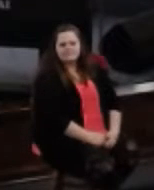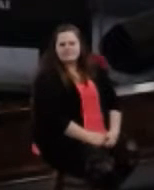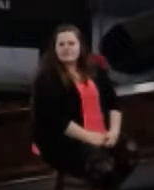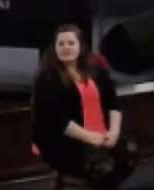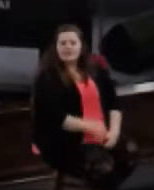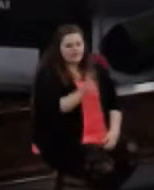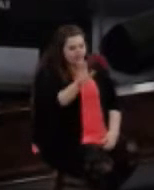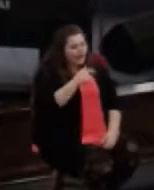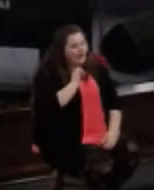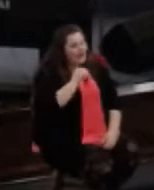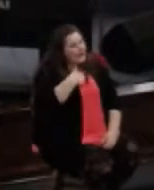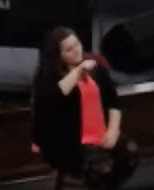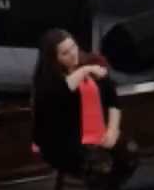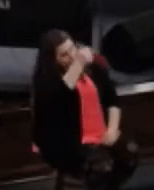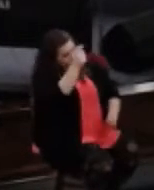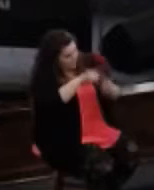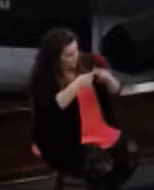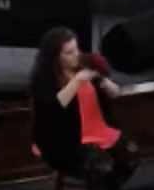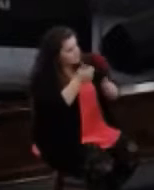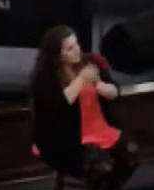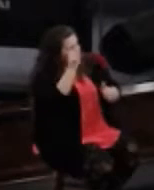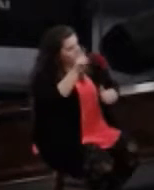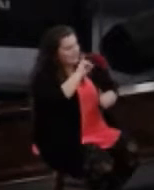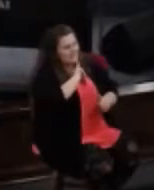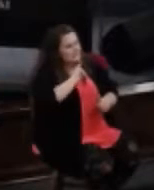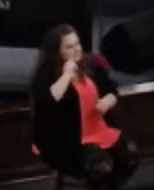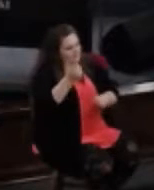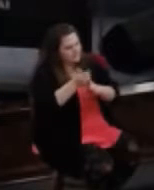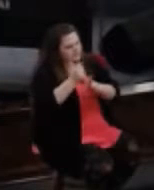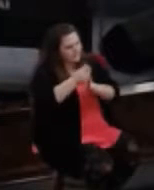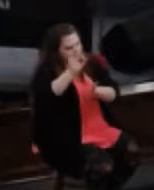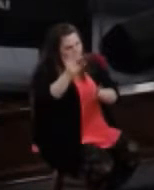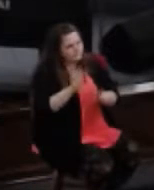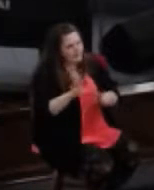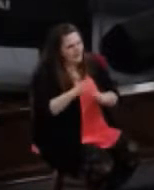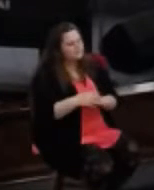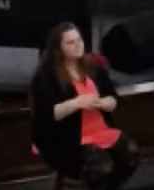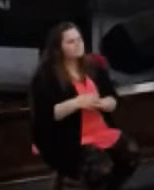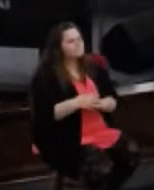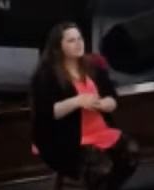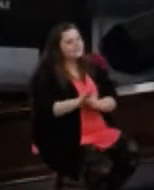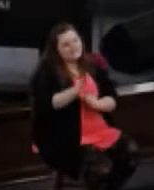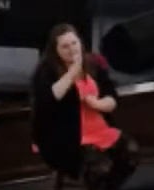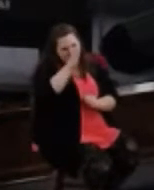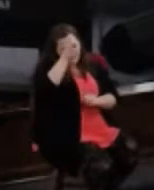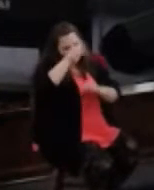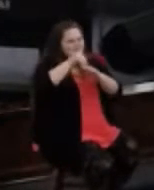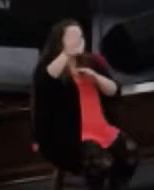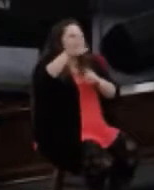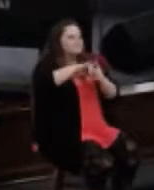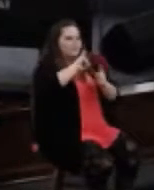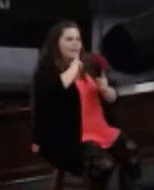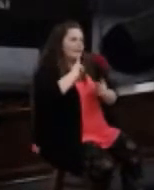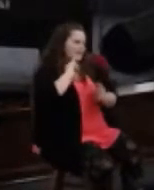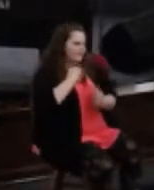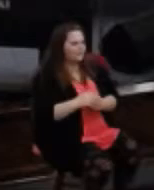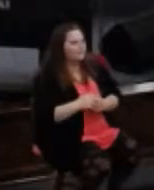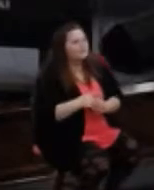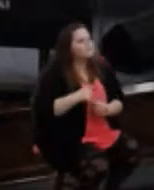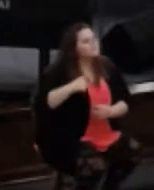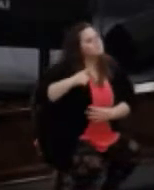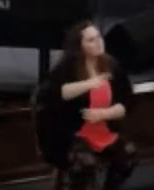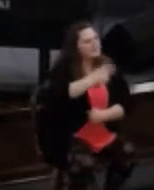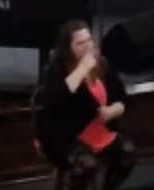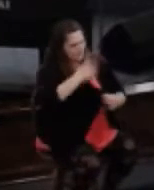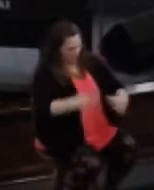Now, I have another friend that went to Israel. He's a pastor. His church sent him to Israel. Anyways, he said he saw this hole